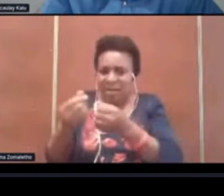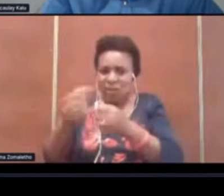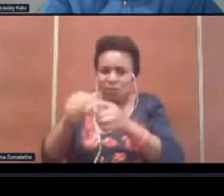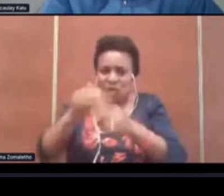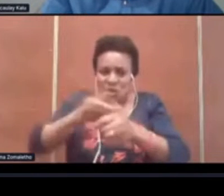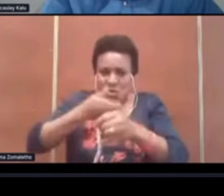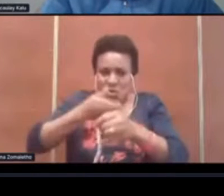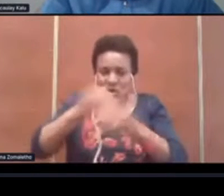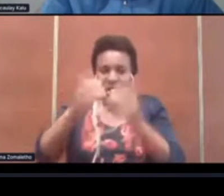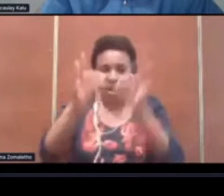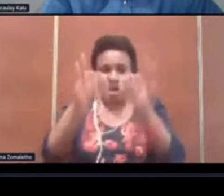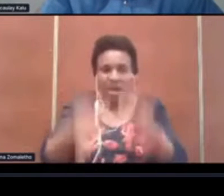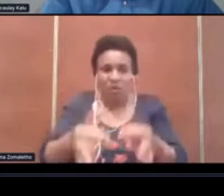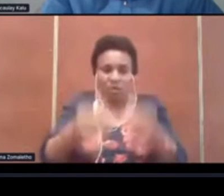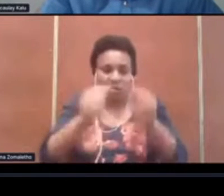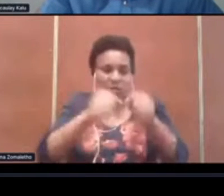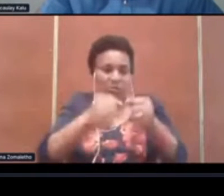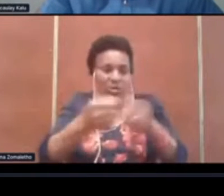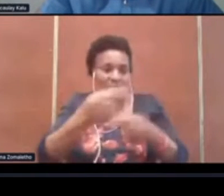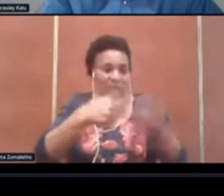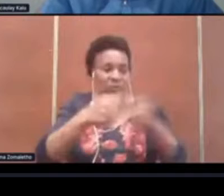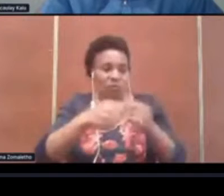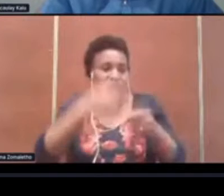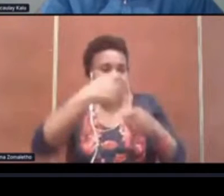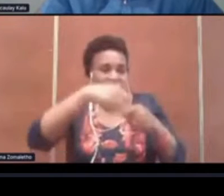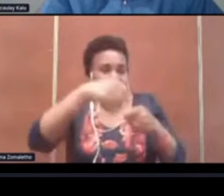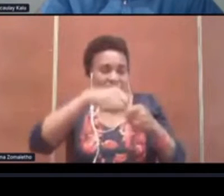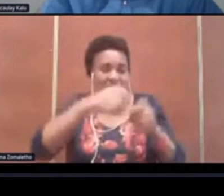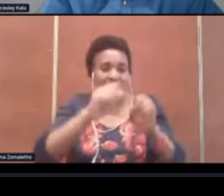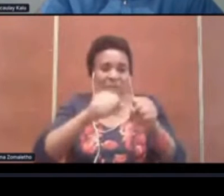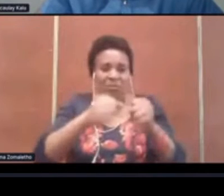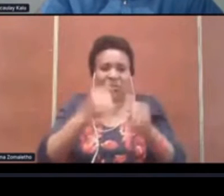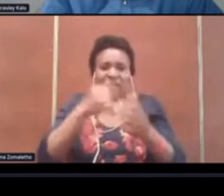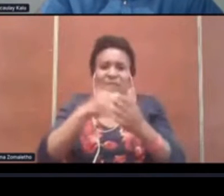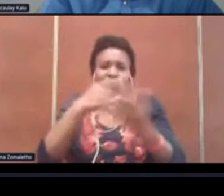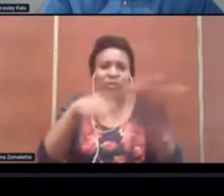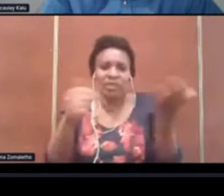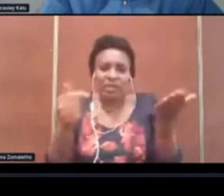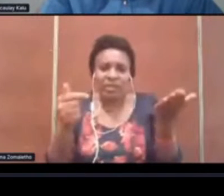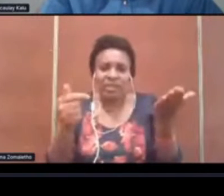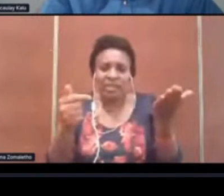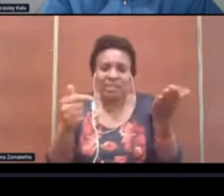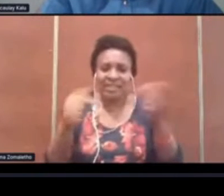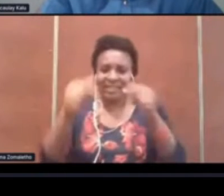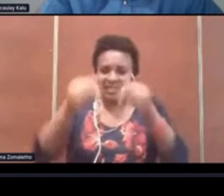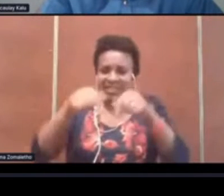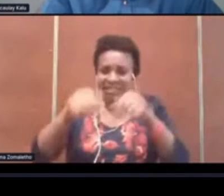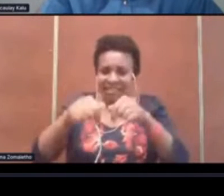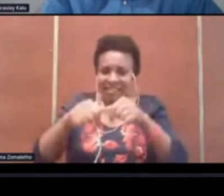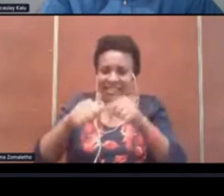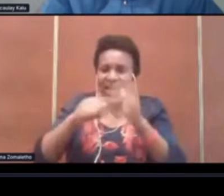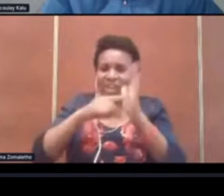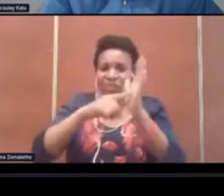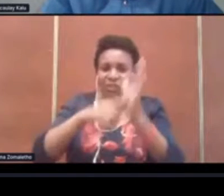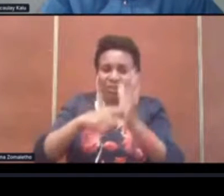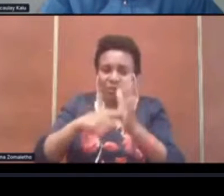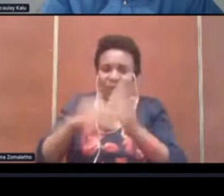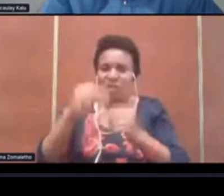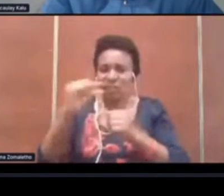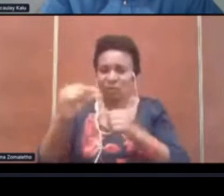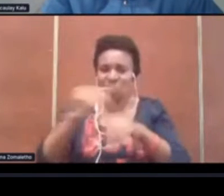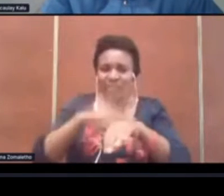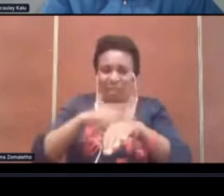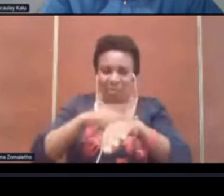it comes to remittances. But whatever it is, this is just a protection, but a short-term protection. In terms